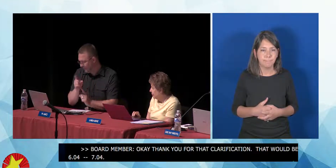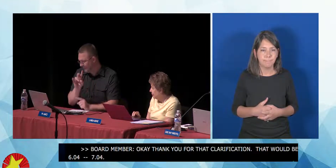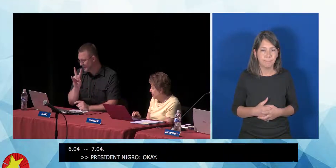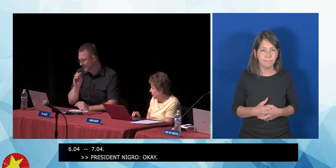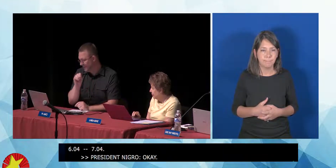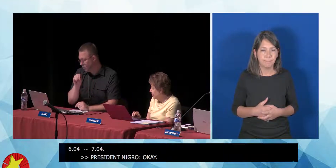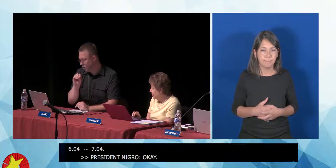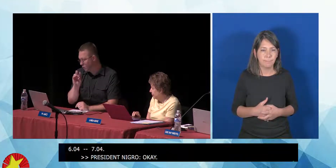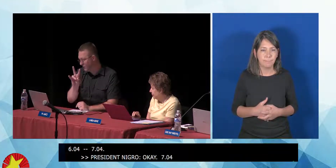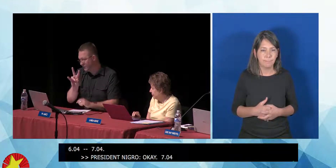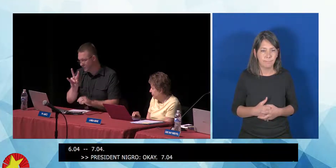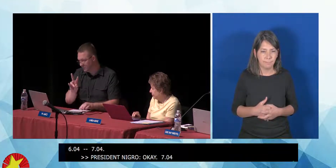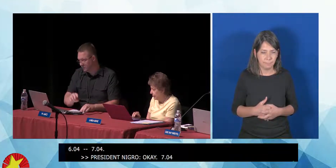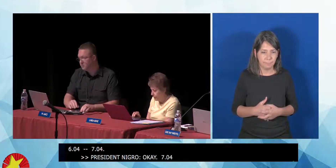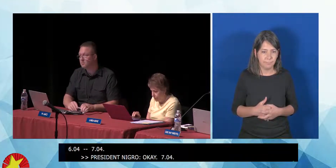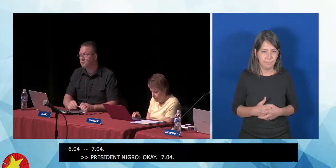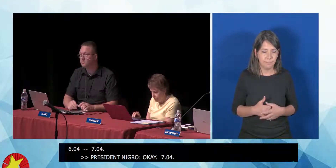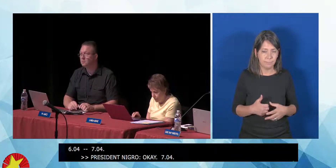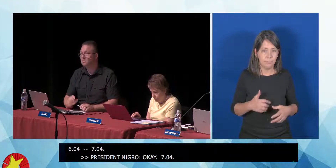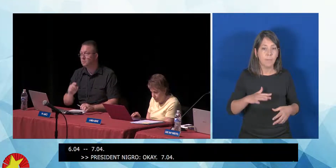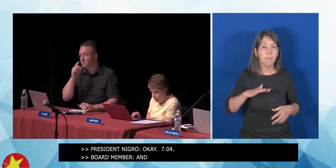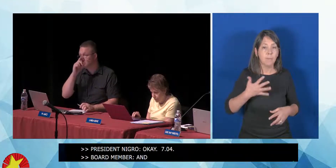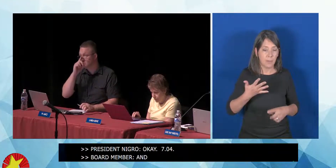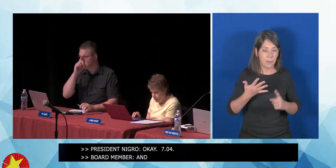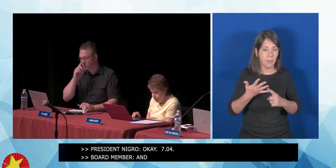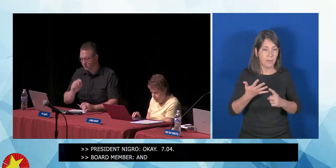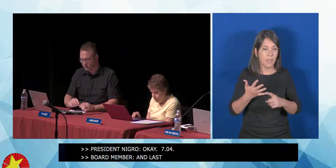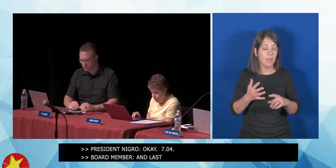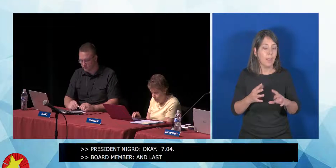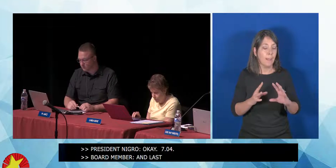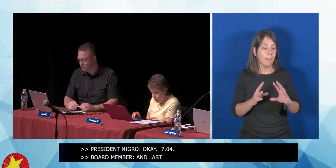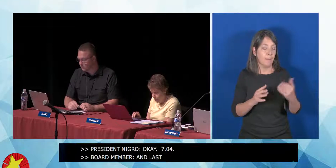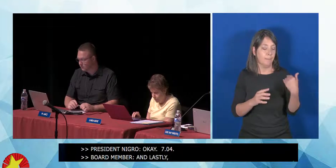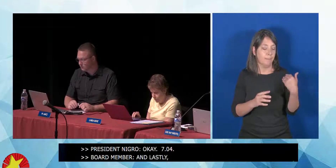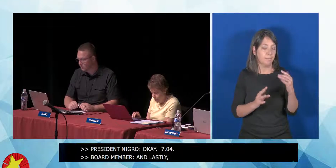Yes, and then last, the meeting minutes, 7.07.